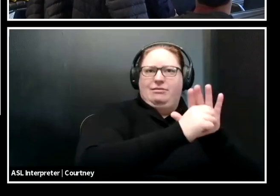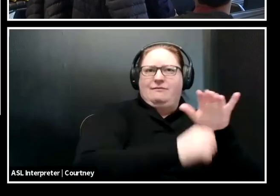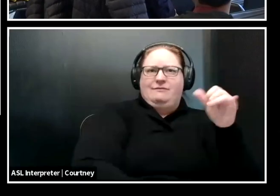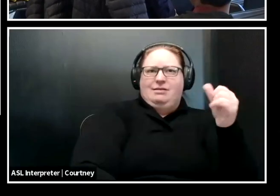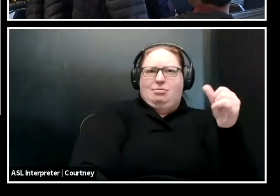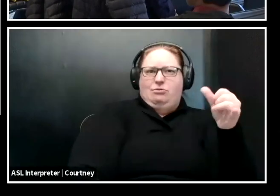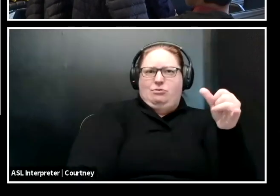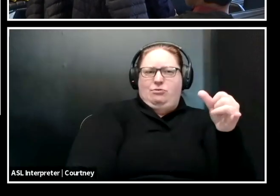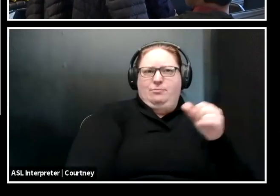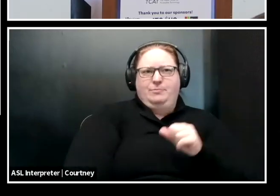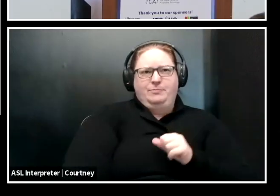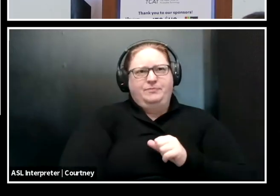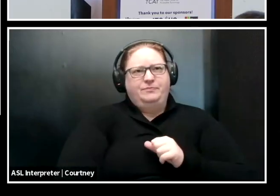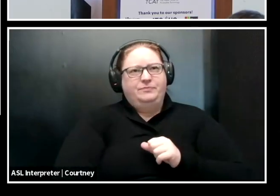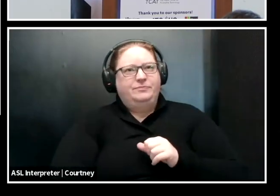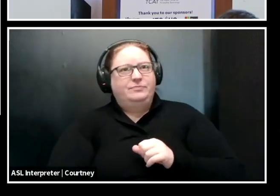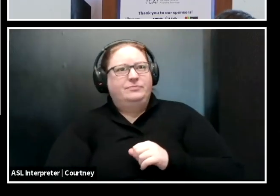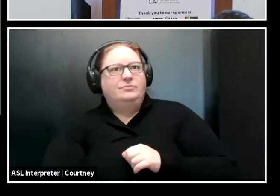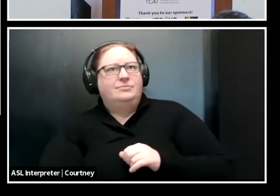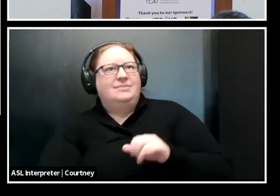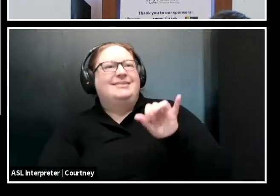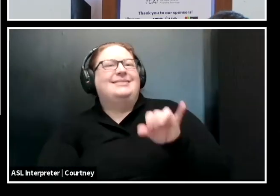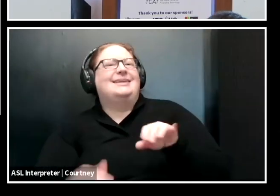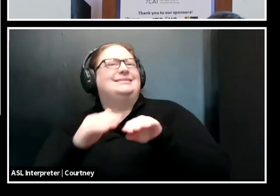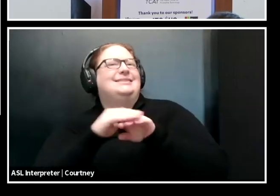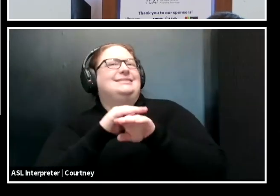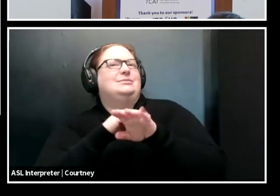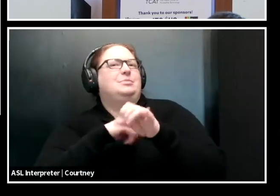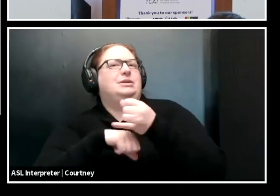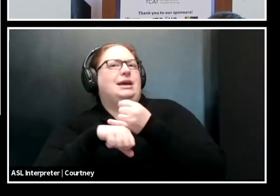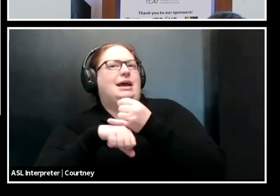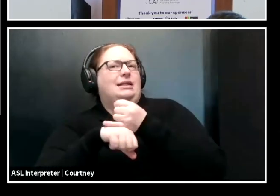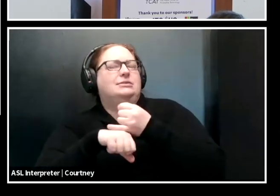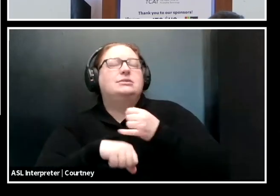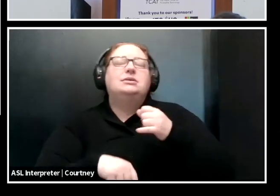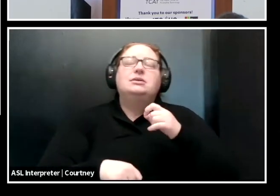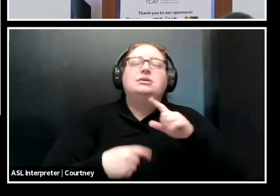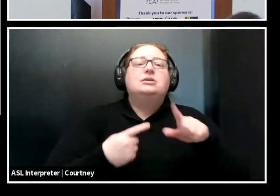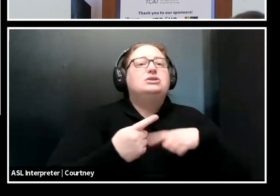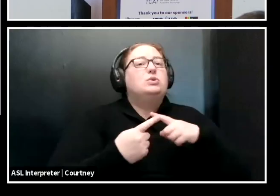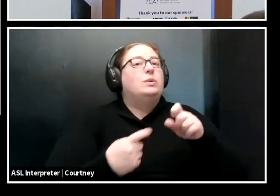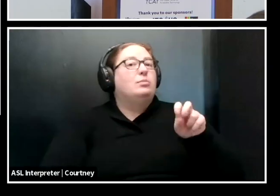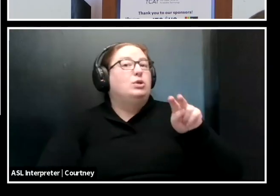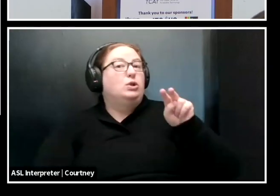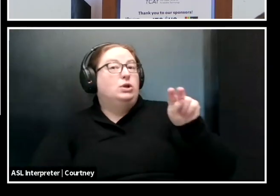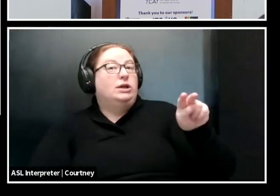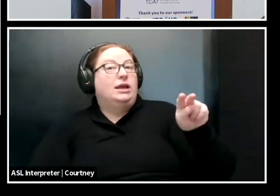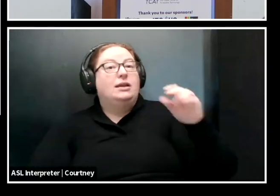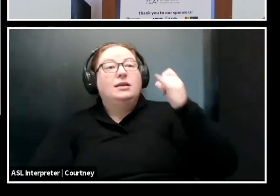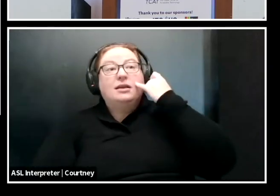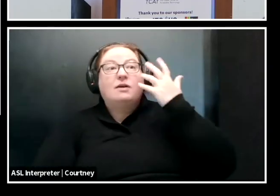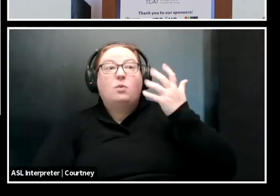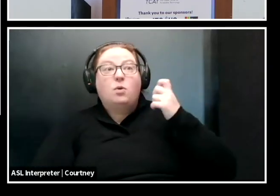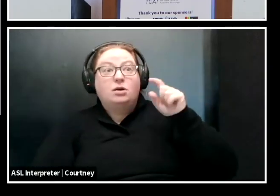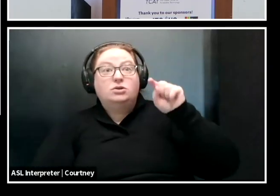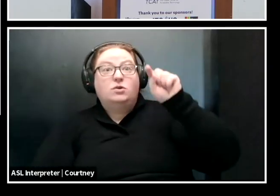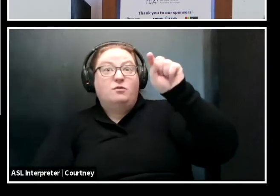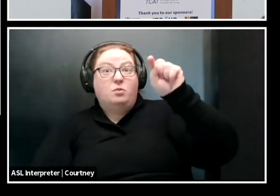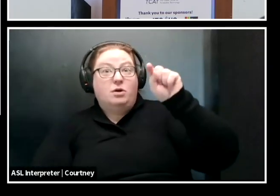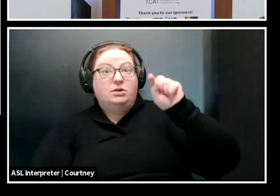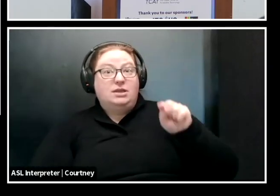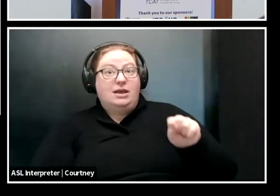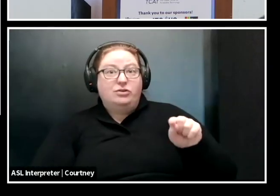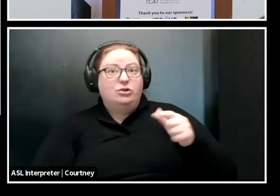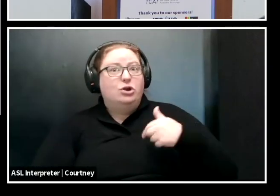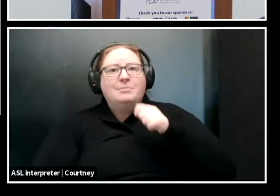They're the accessibility islands. So what I should look at this is that if I want to go from one to the other, I'm not